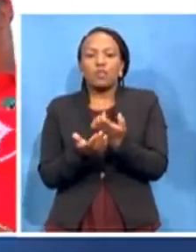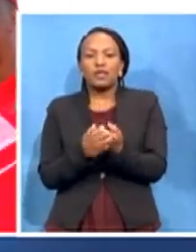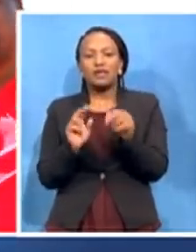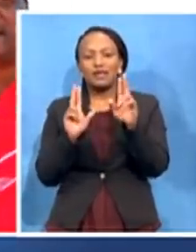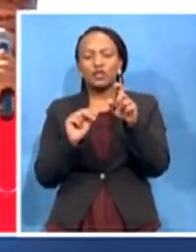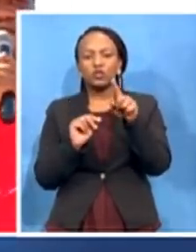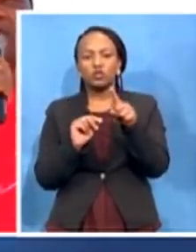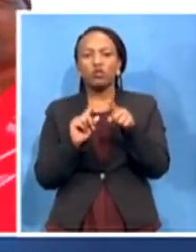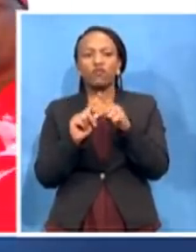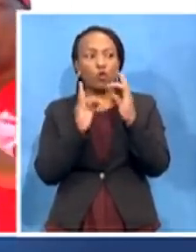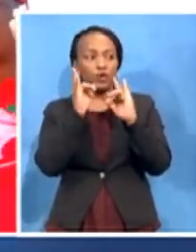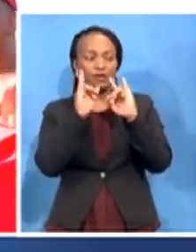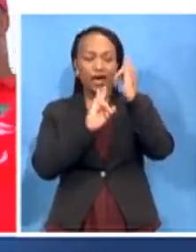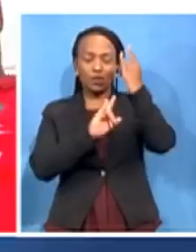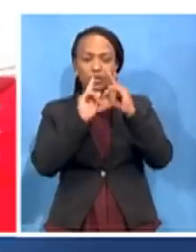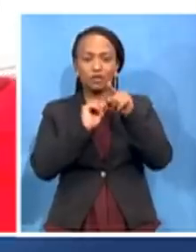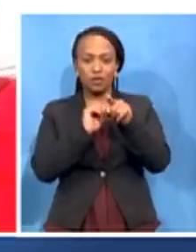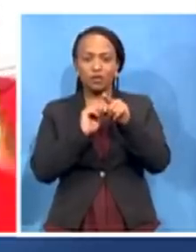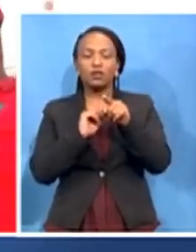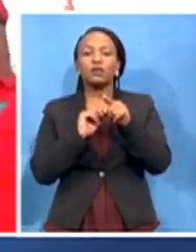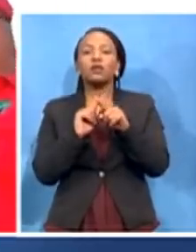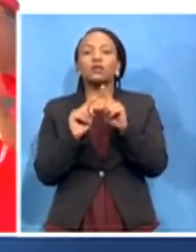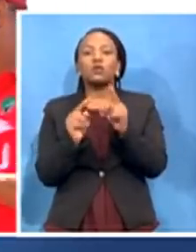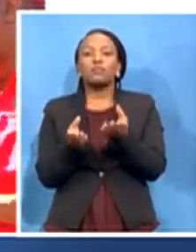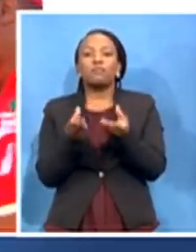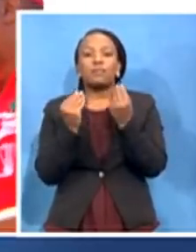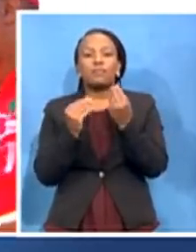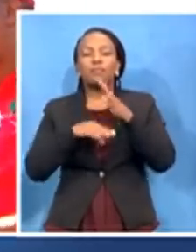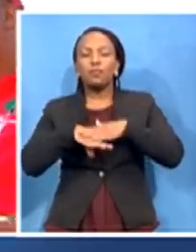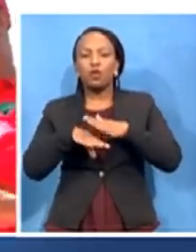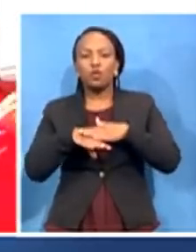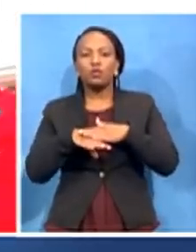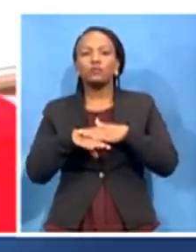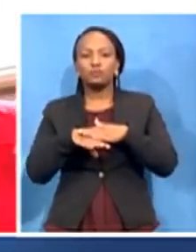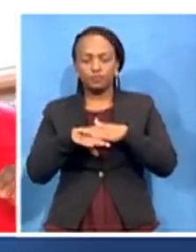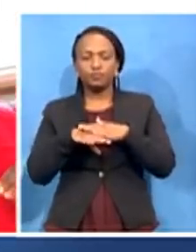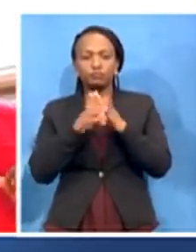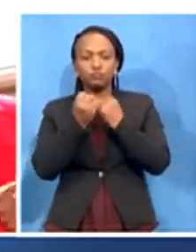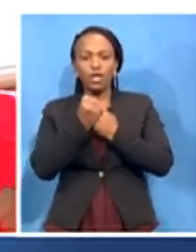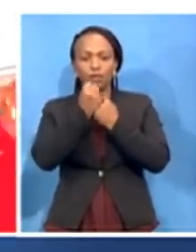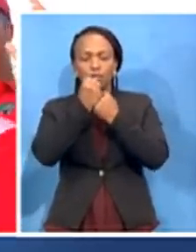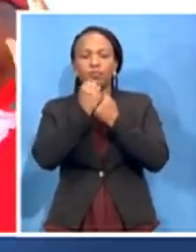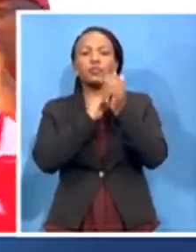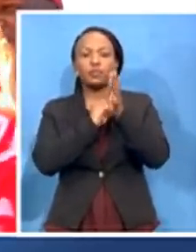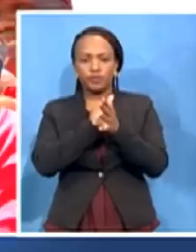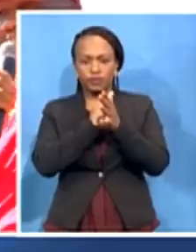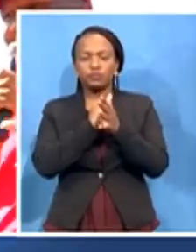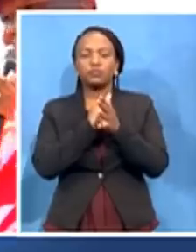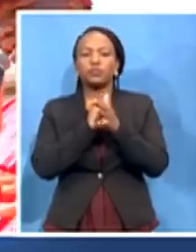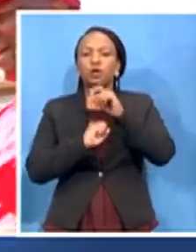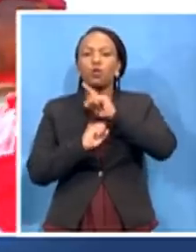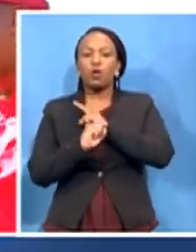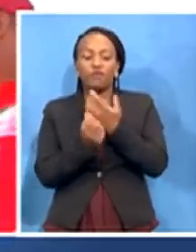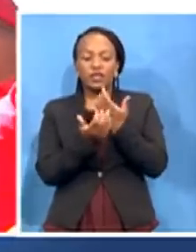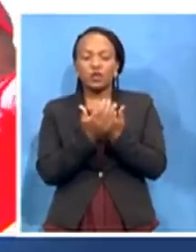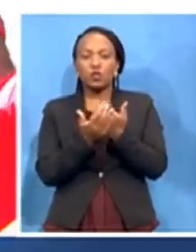get a huge boost in terms of the economics of this town, because this is a